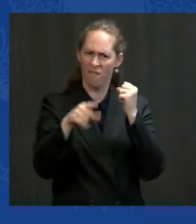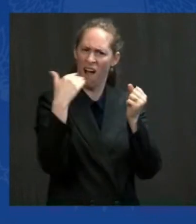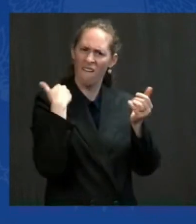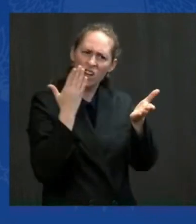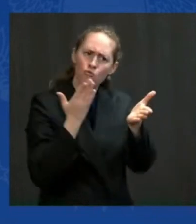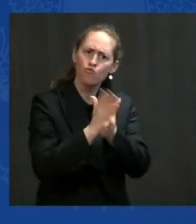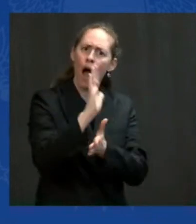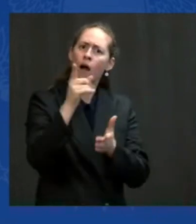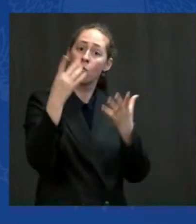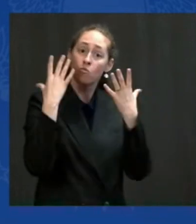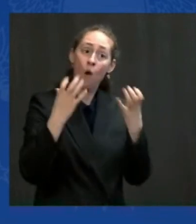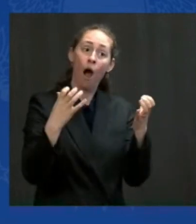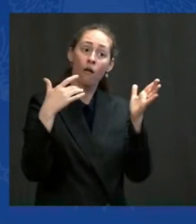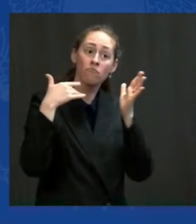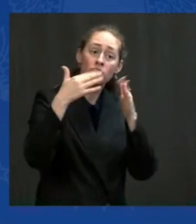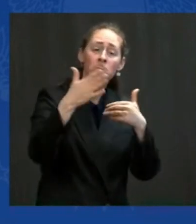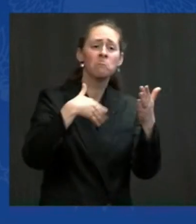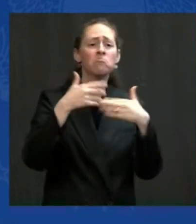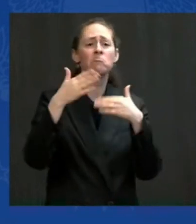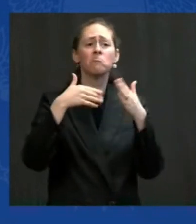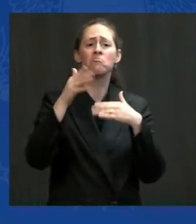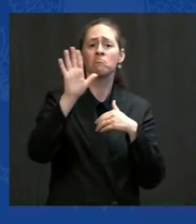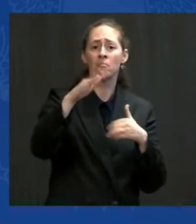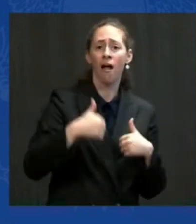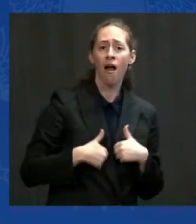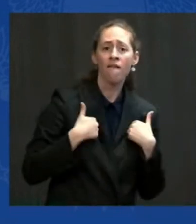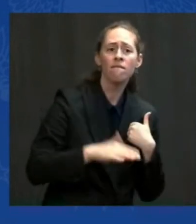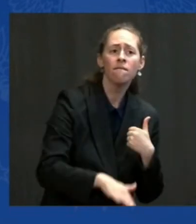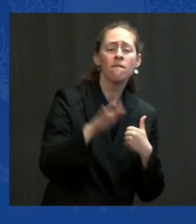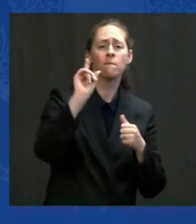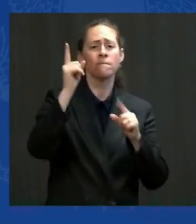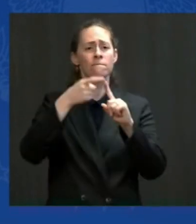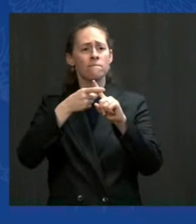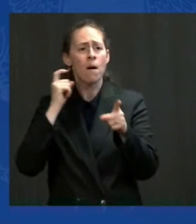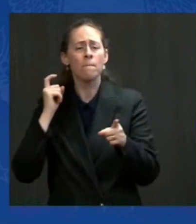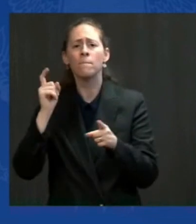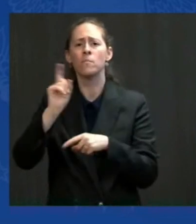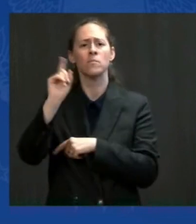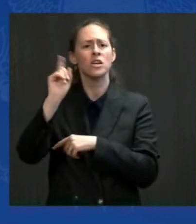no matter their social or immigration status.